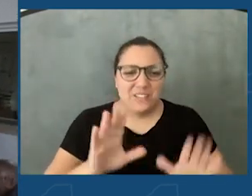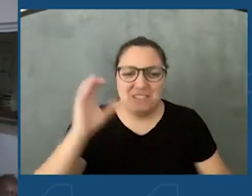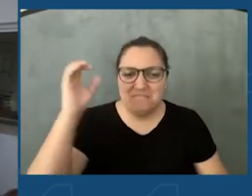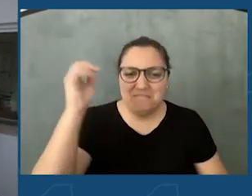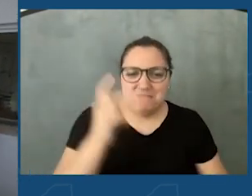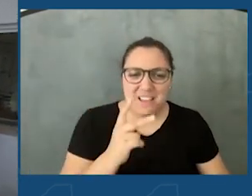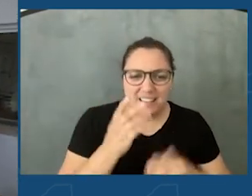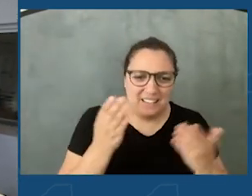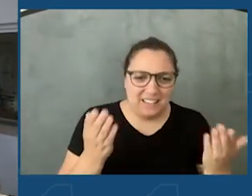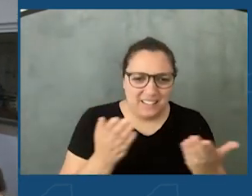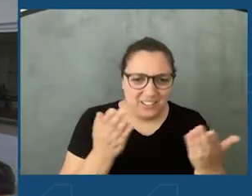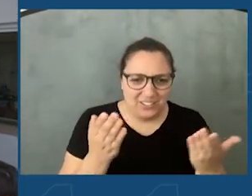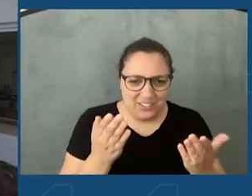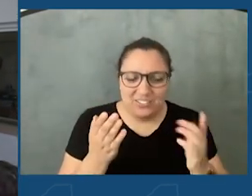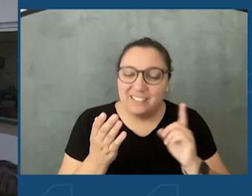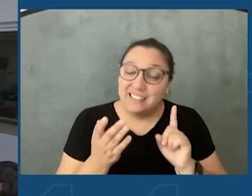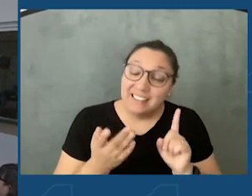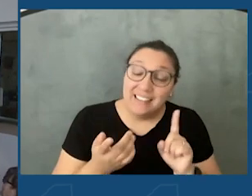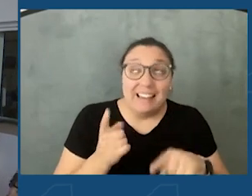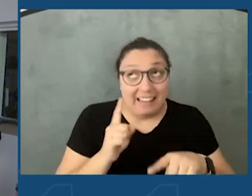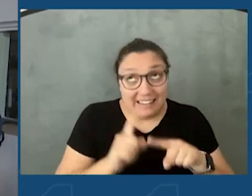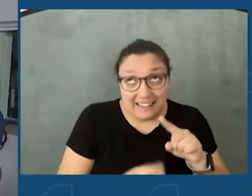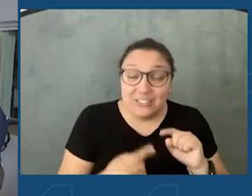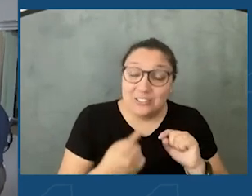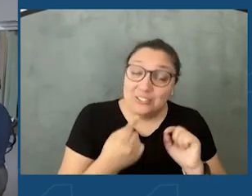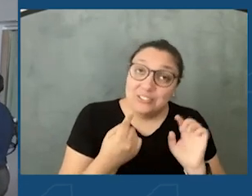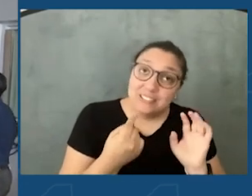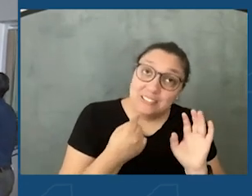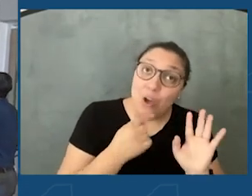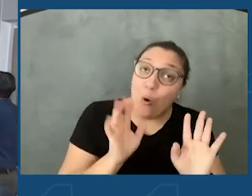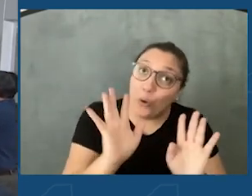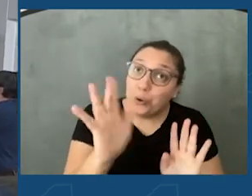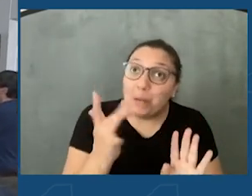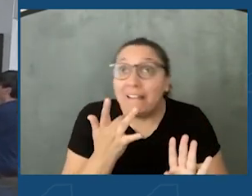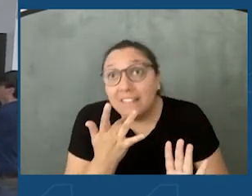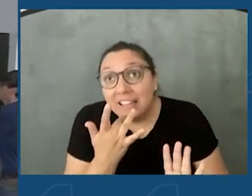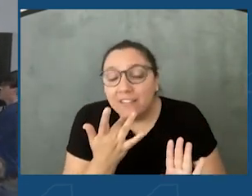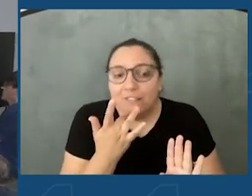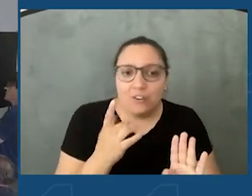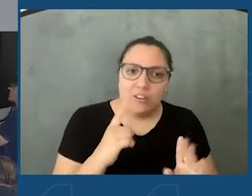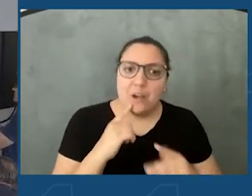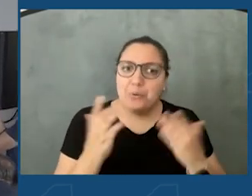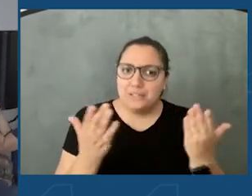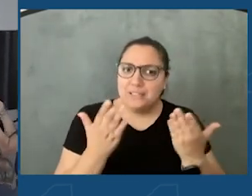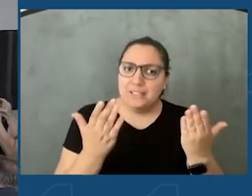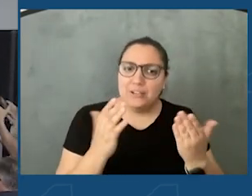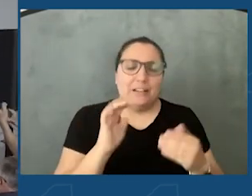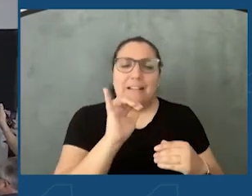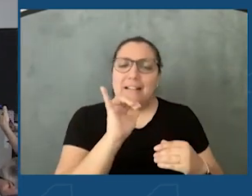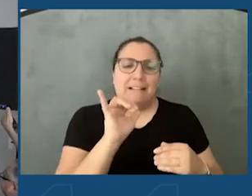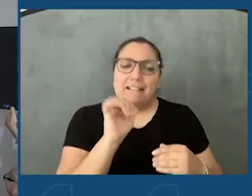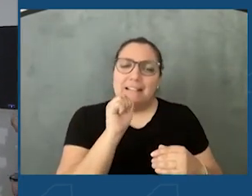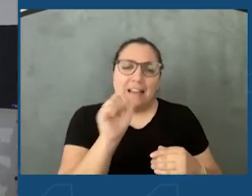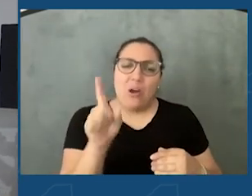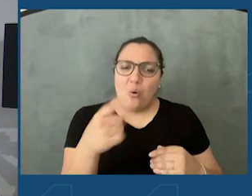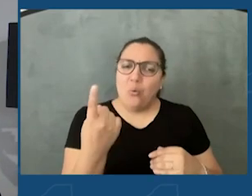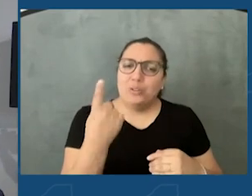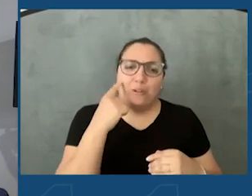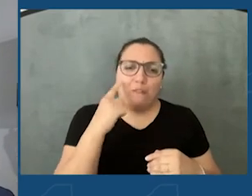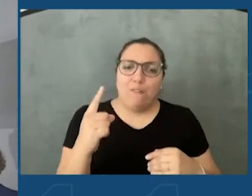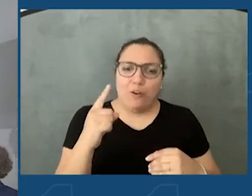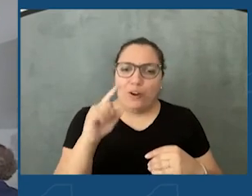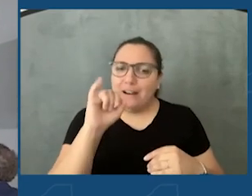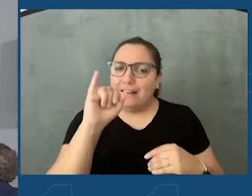not allowed to play favorites, but you know I spend a lot of time here, not just during ice storms. I do come to Ulster quite often. I do